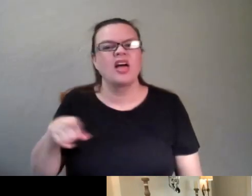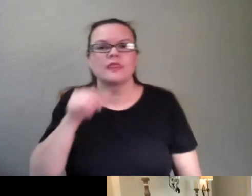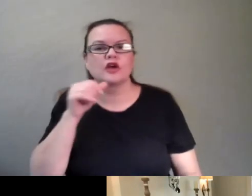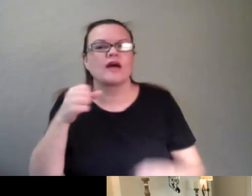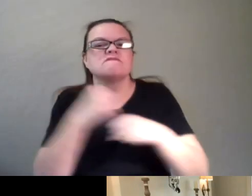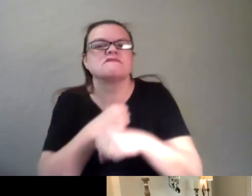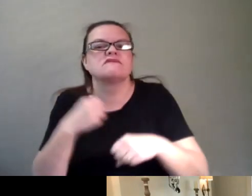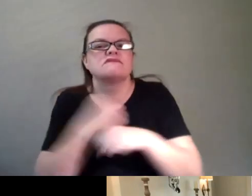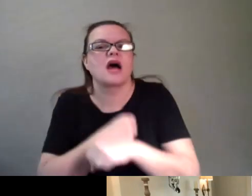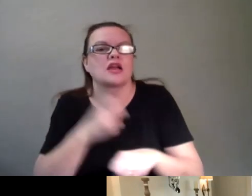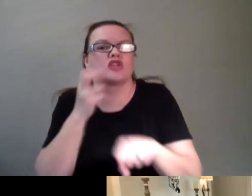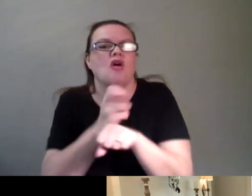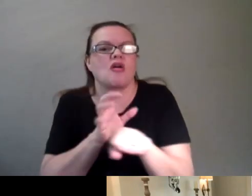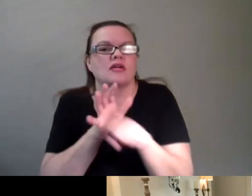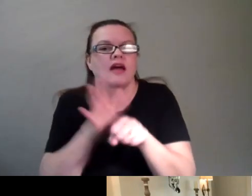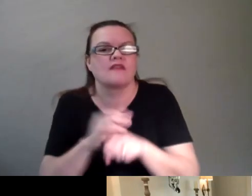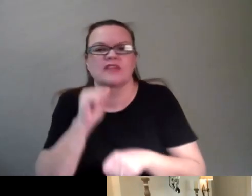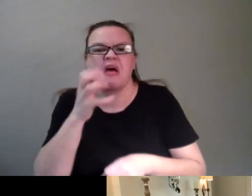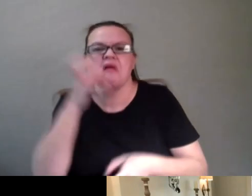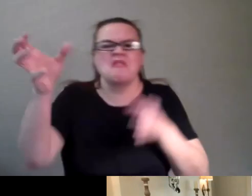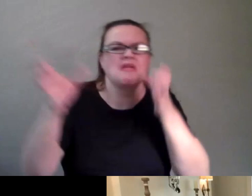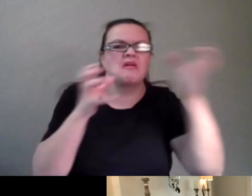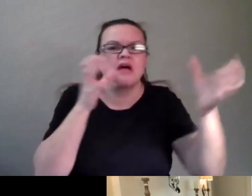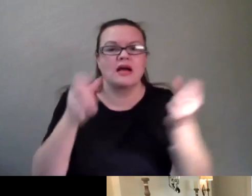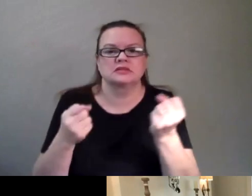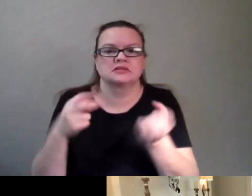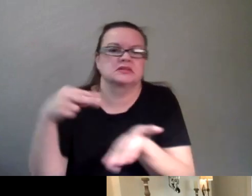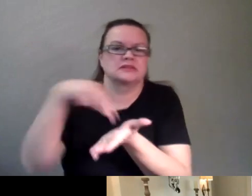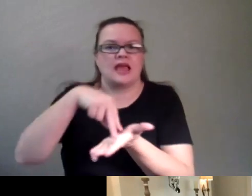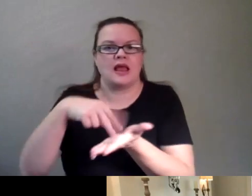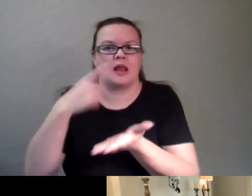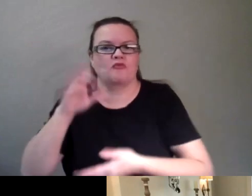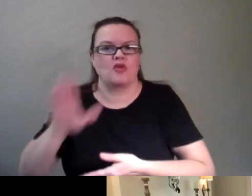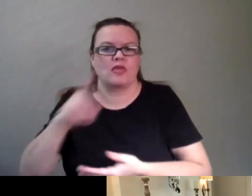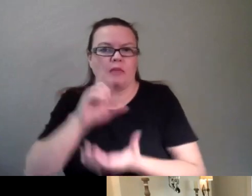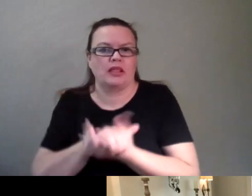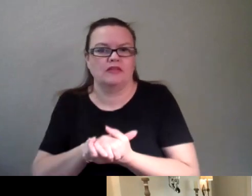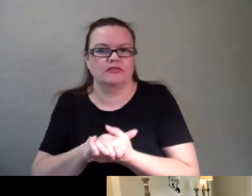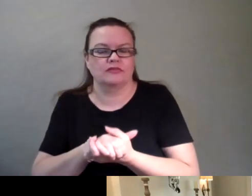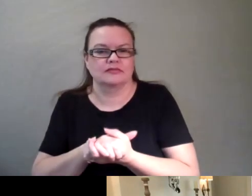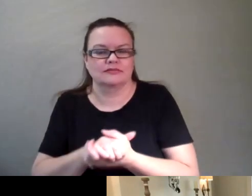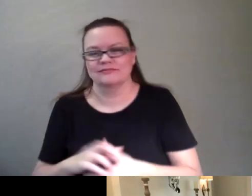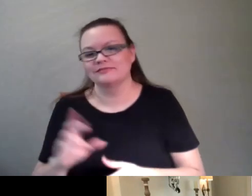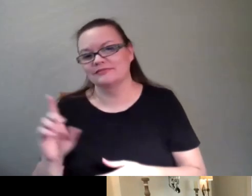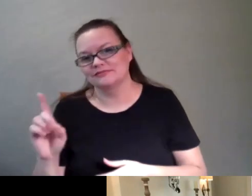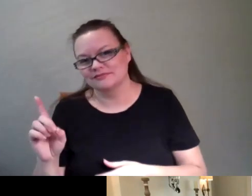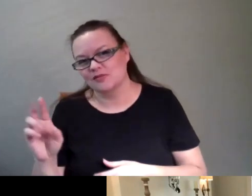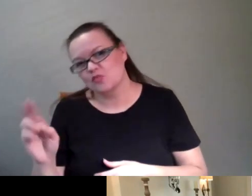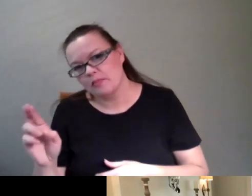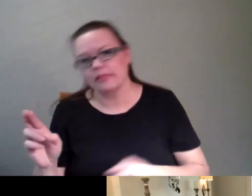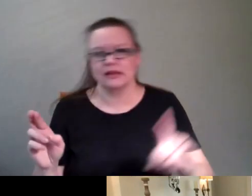and shouting hard enough for their side. And I see the same things from the left. And I think